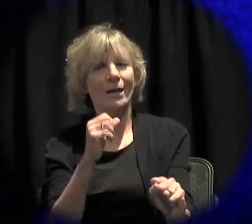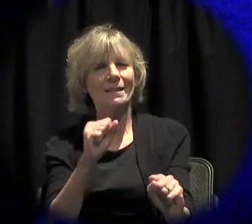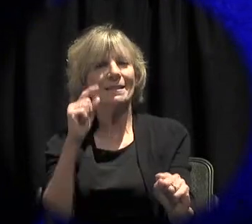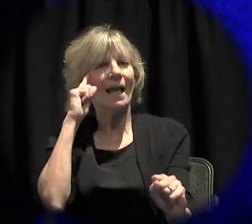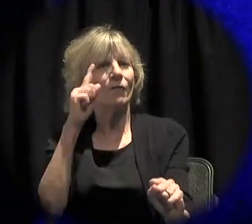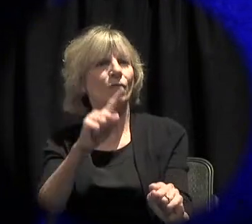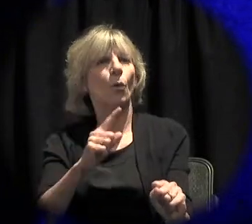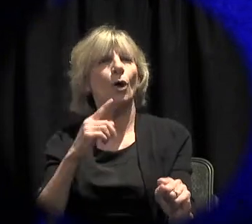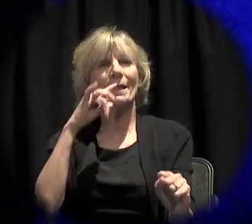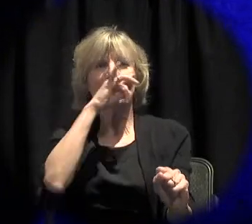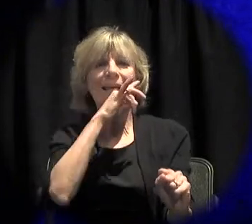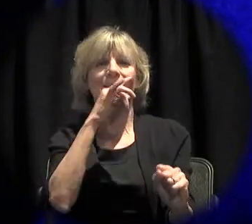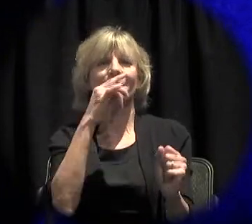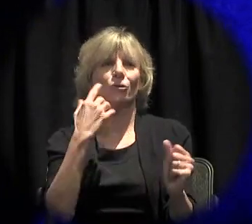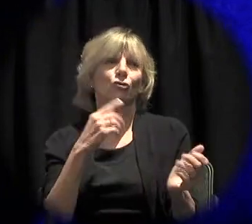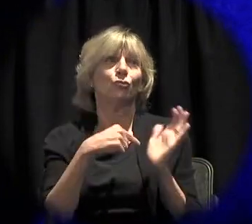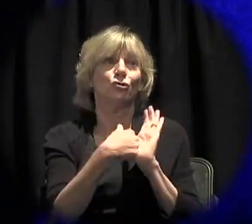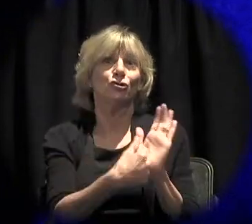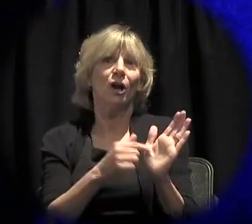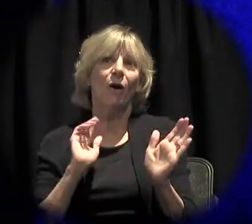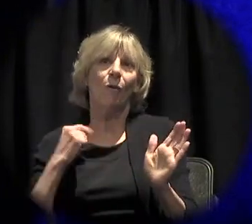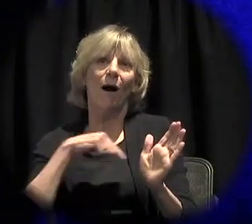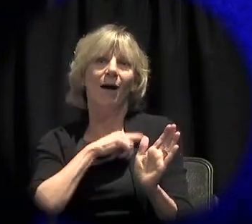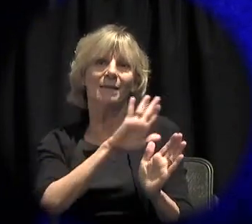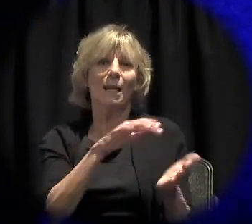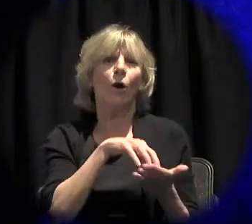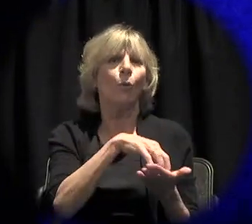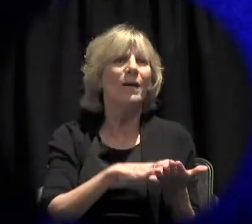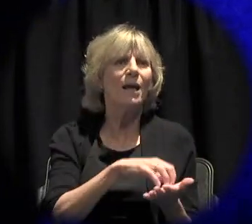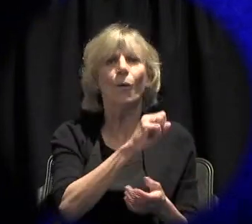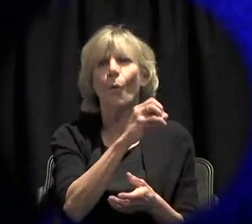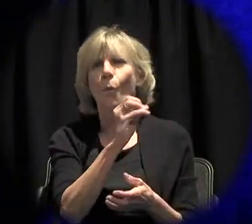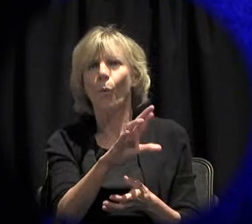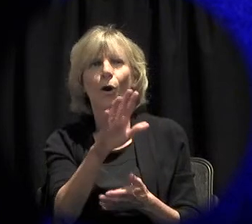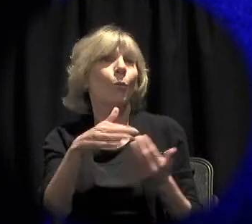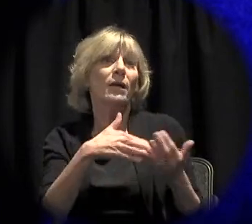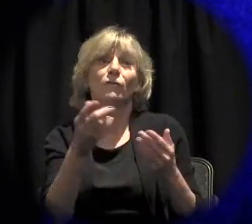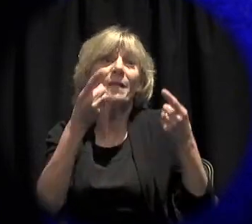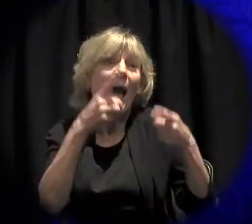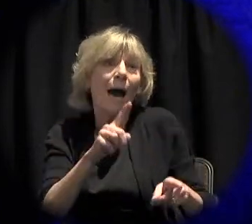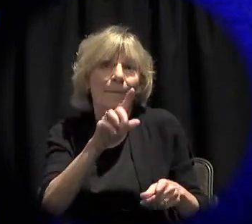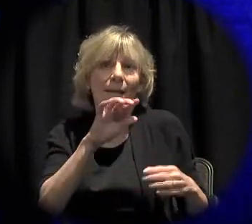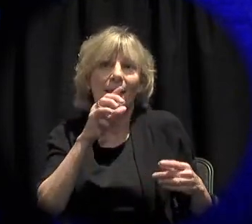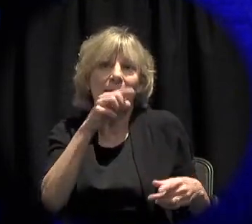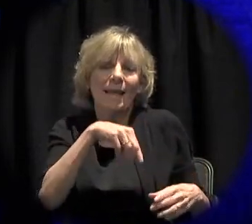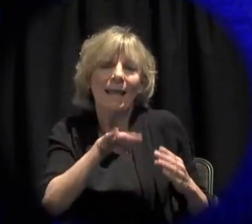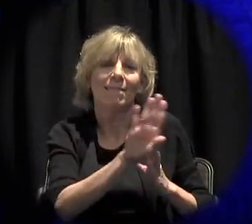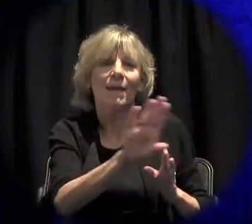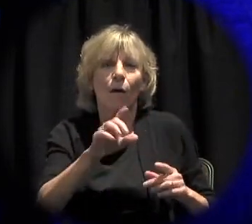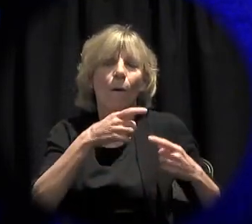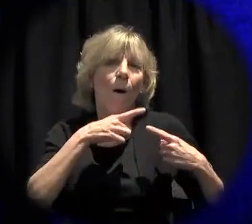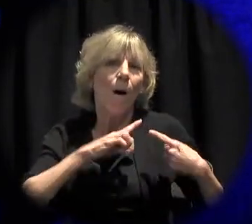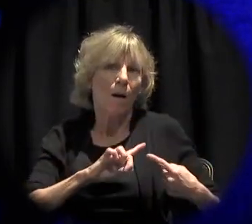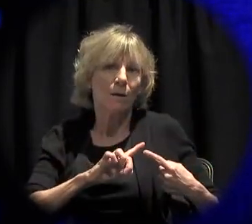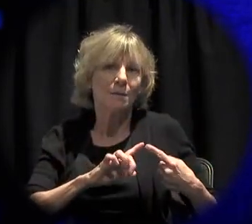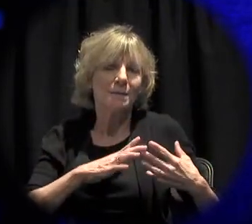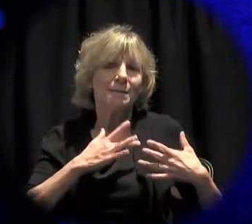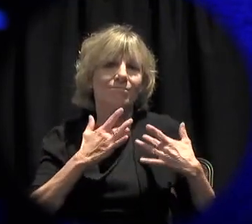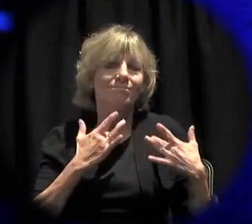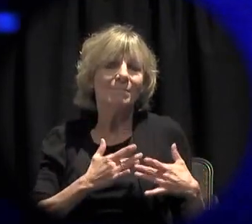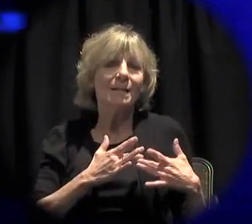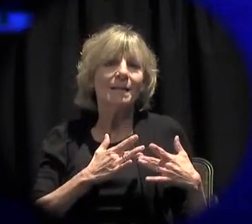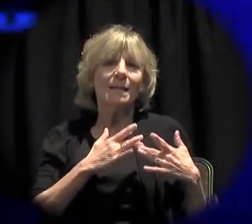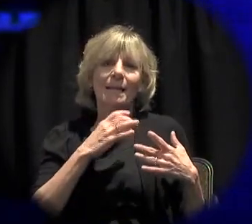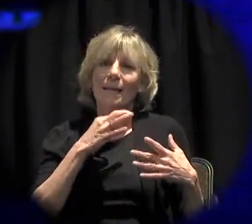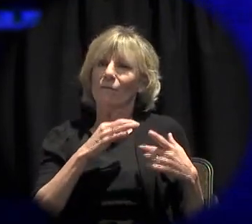to be vulnerable with us about the stuff that's going on in their hearts that we want to talk to them about anyway as parents. But for